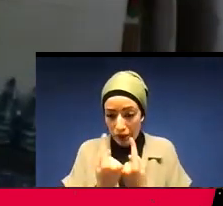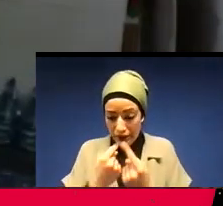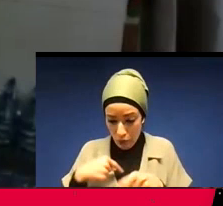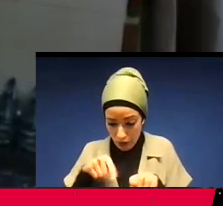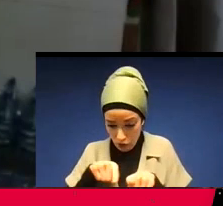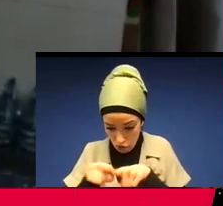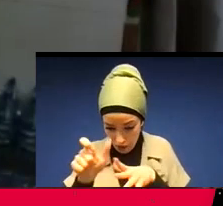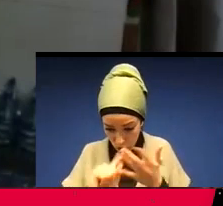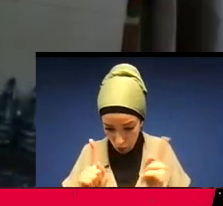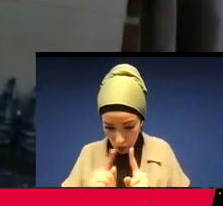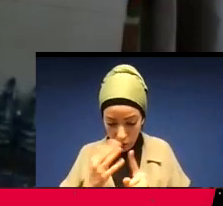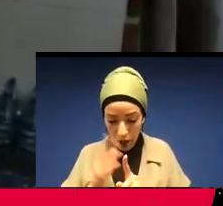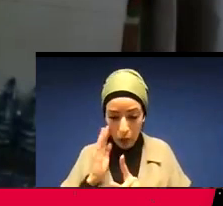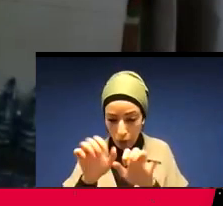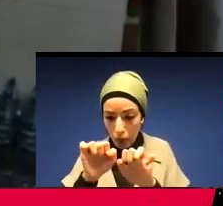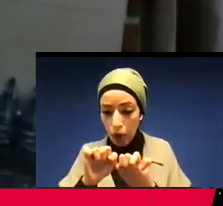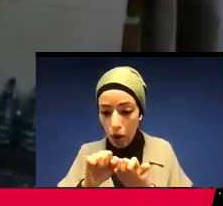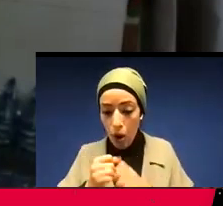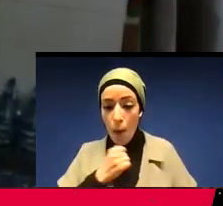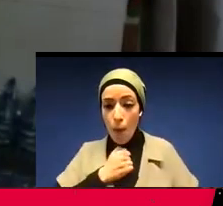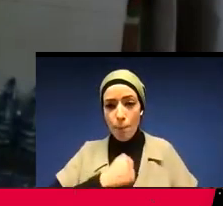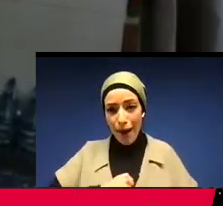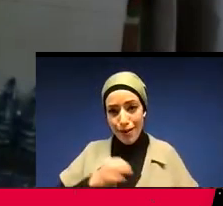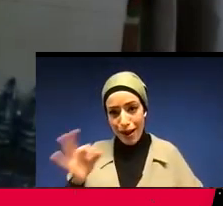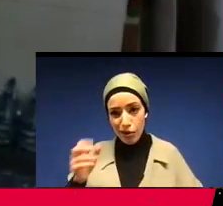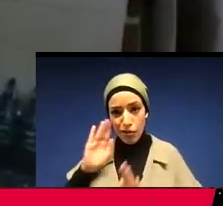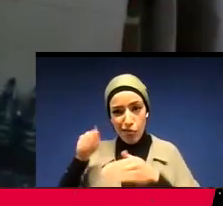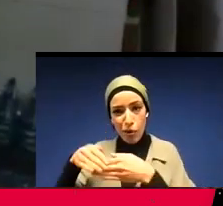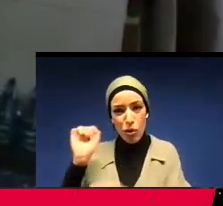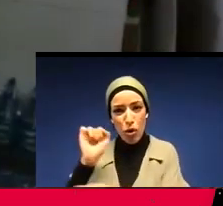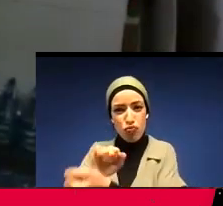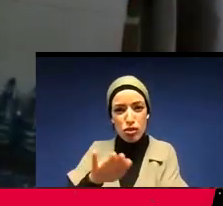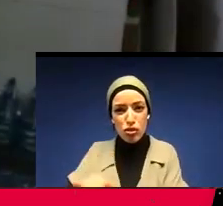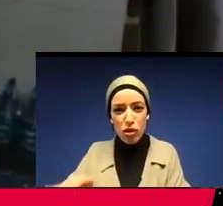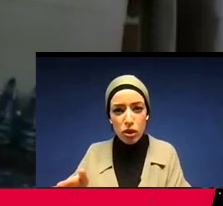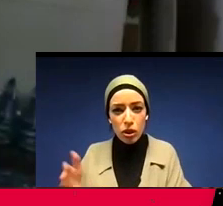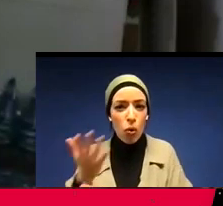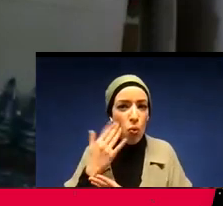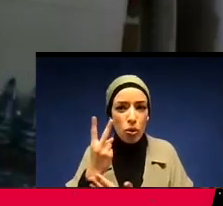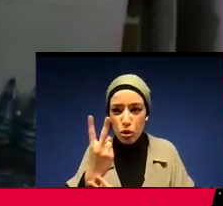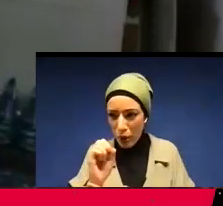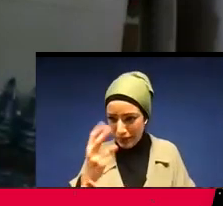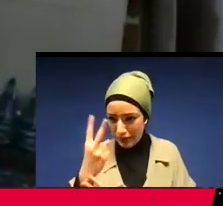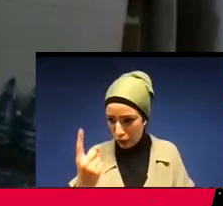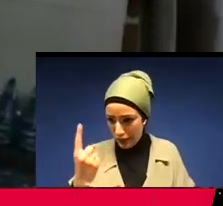exercise we attempted to do when we looked into how Bahrain is focused on arresting children